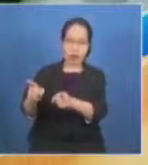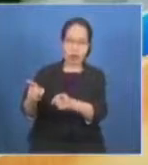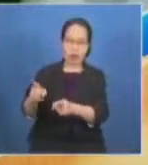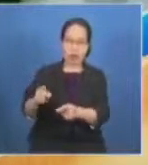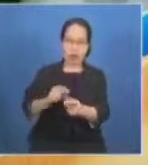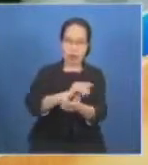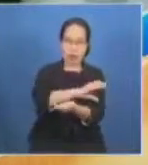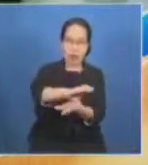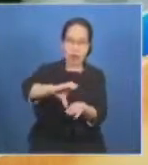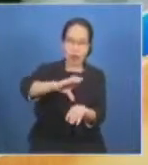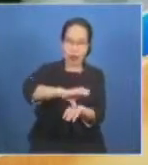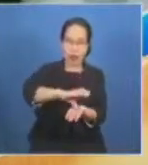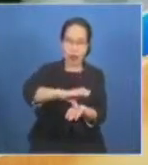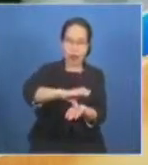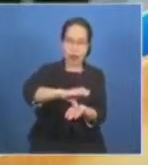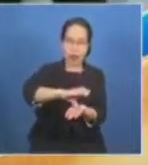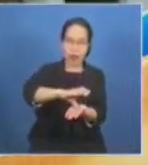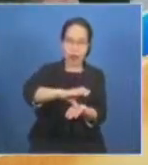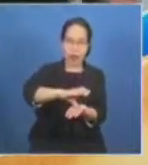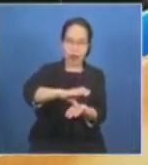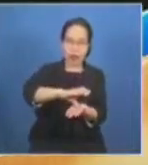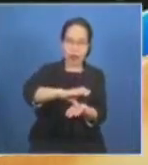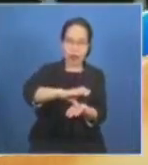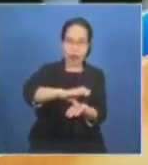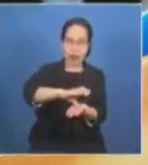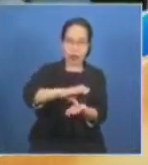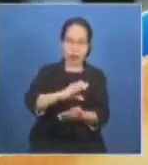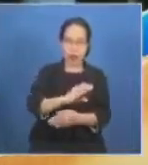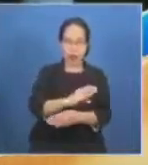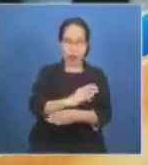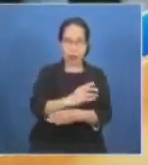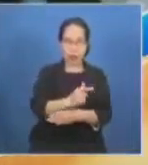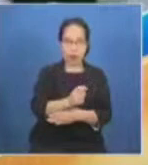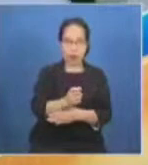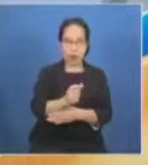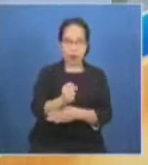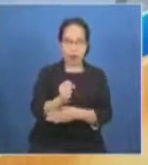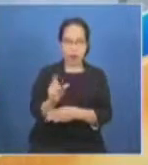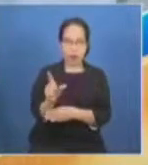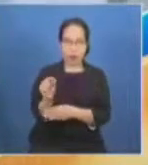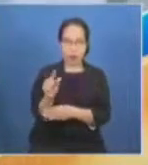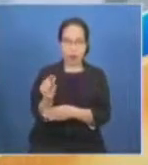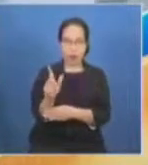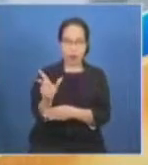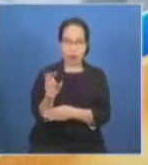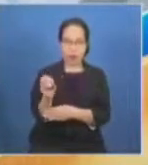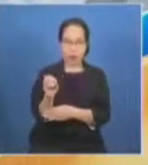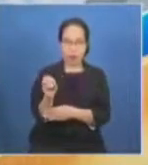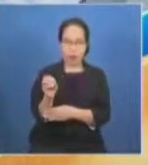Kuya, at the center of Kabarugis, there are